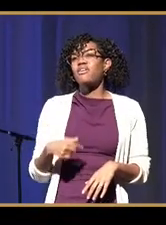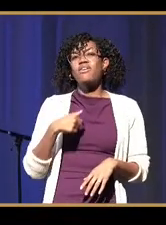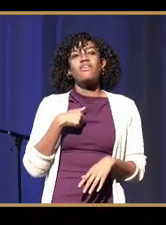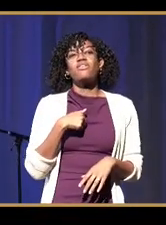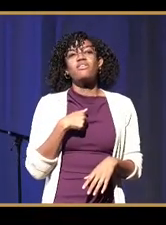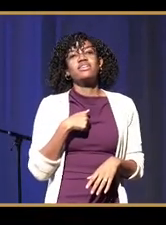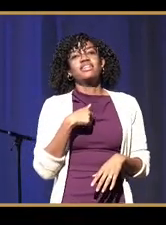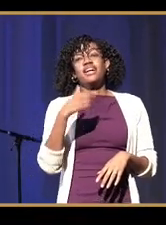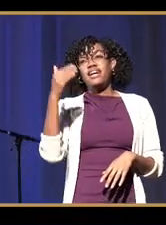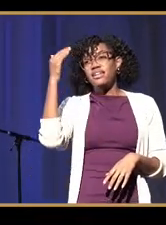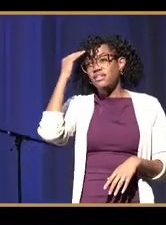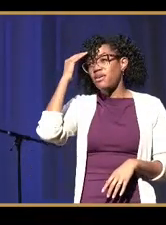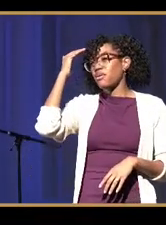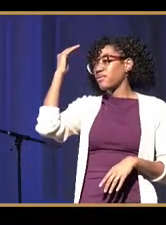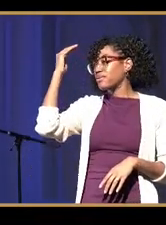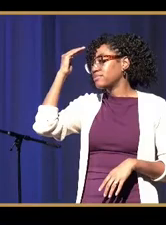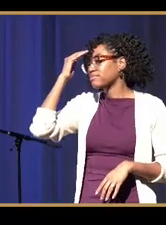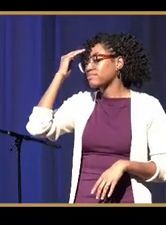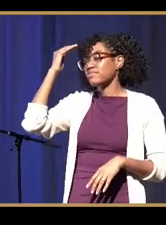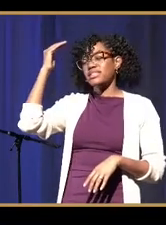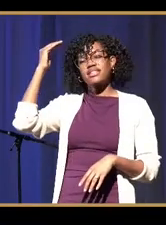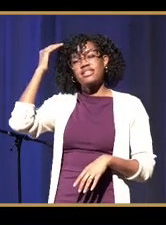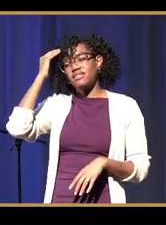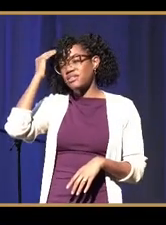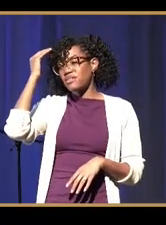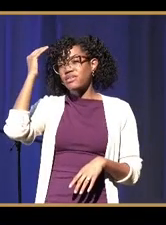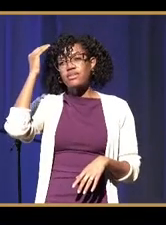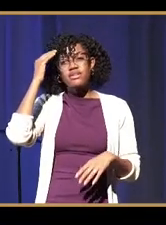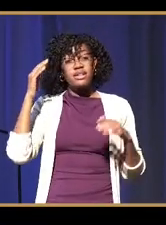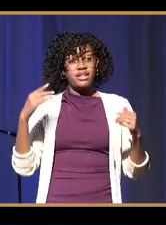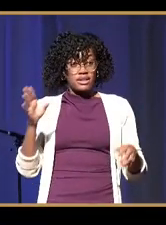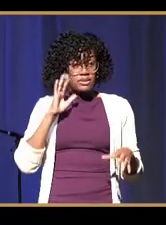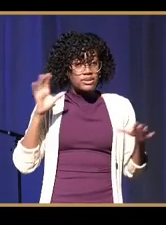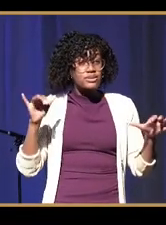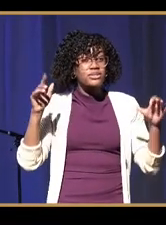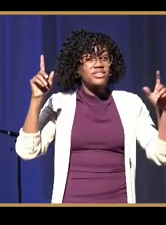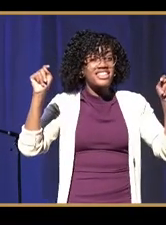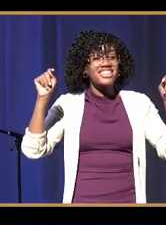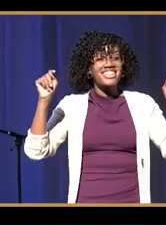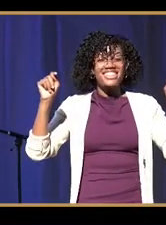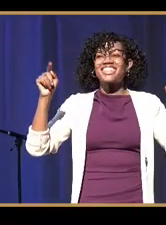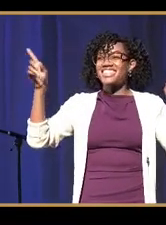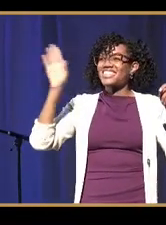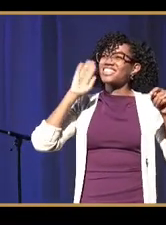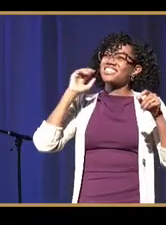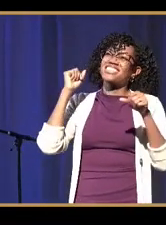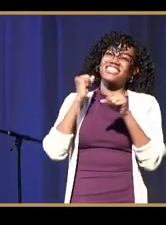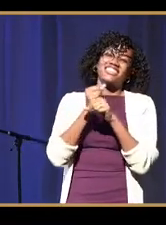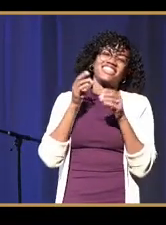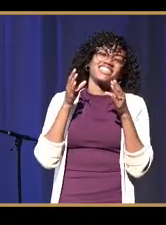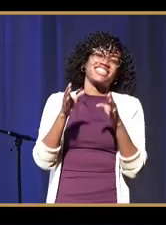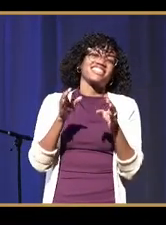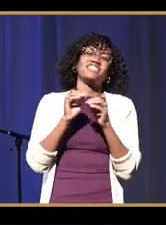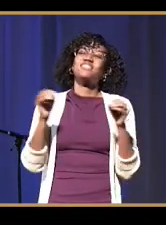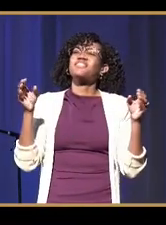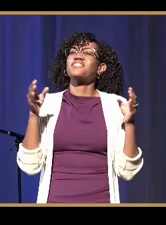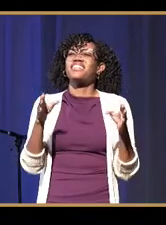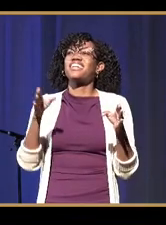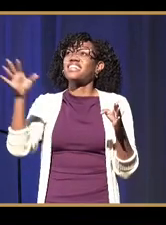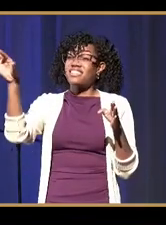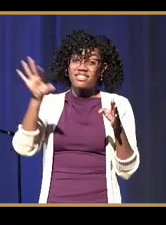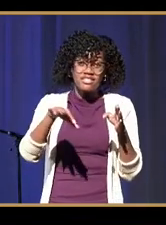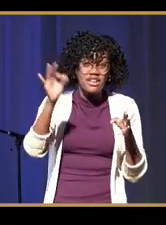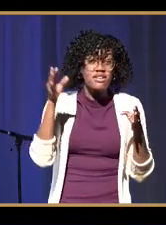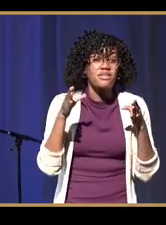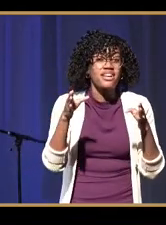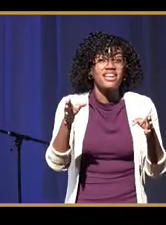Out of no way, out of no way, but he knew the way. Out of no way, but he had a way. Out of